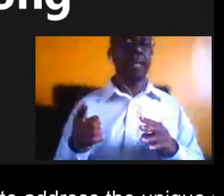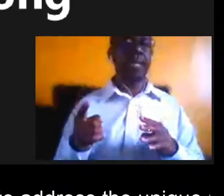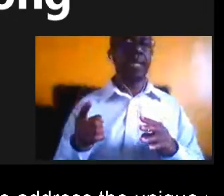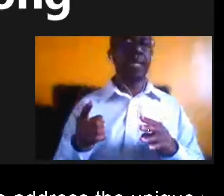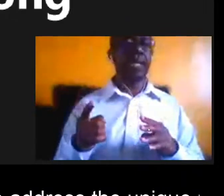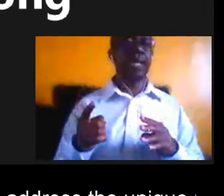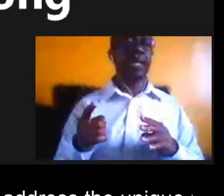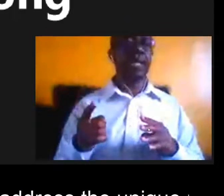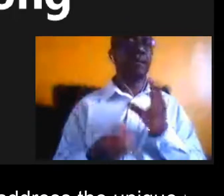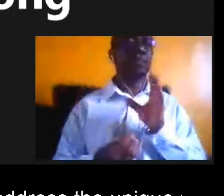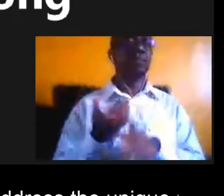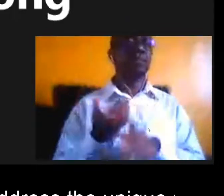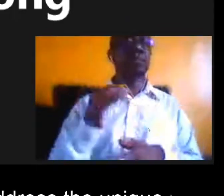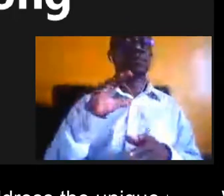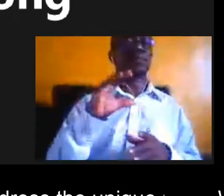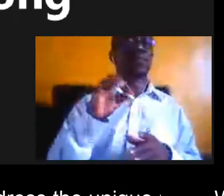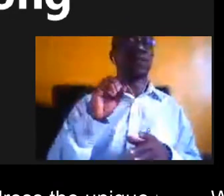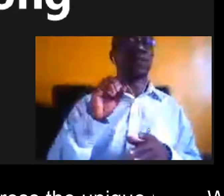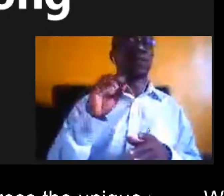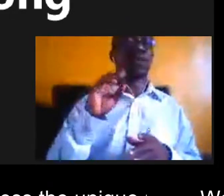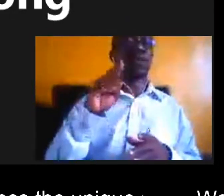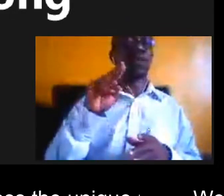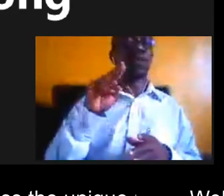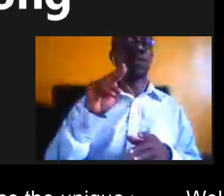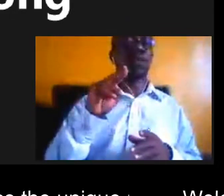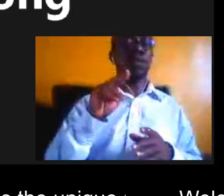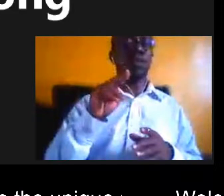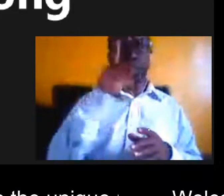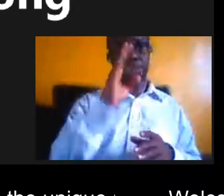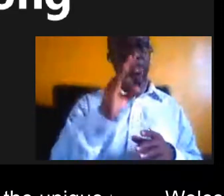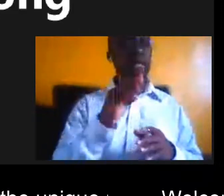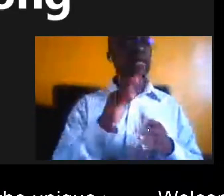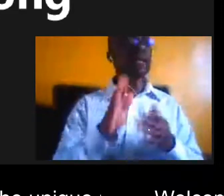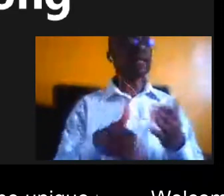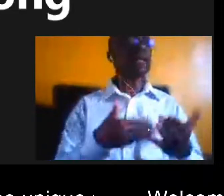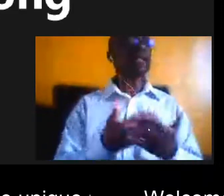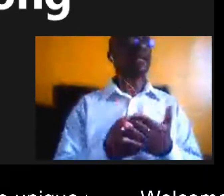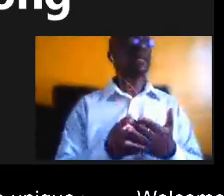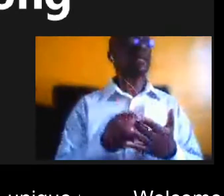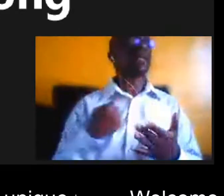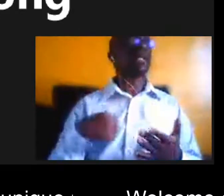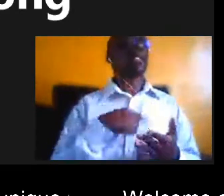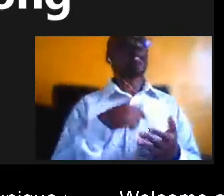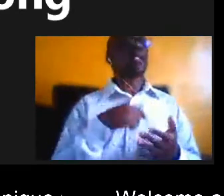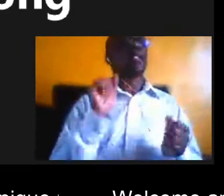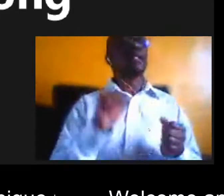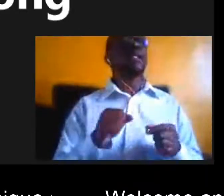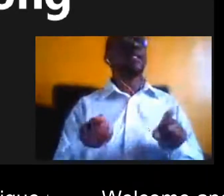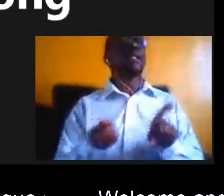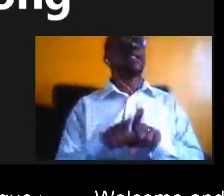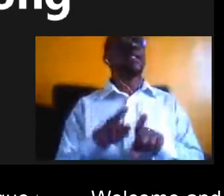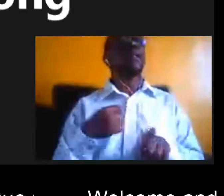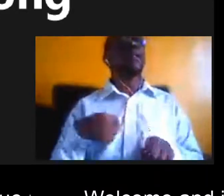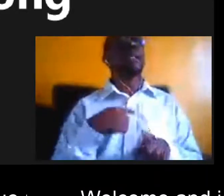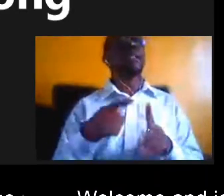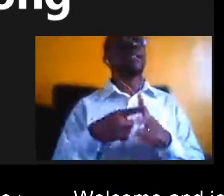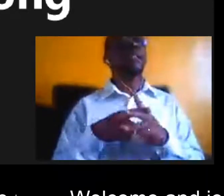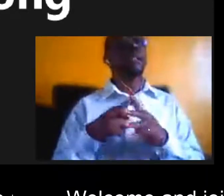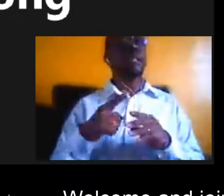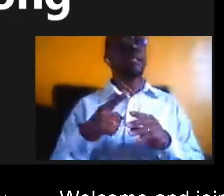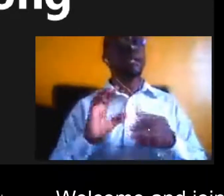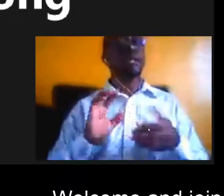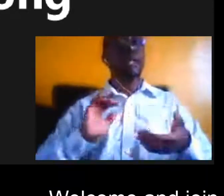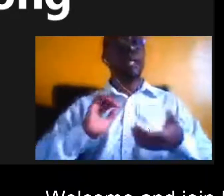recommendations that we, can put forth even as we continue engaging and noting, some